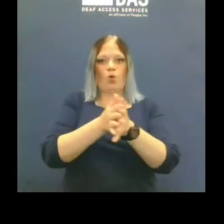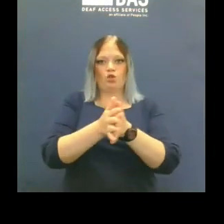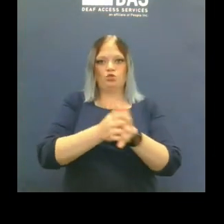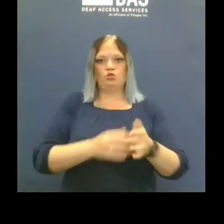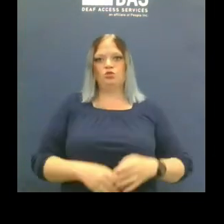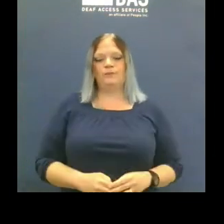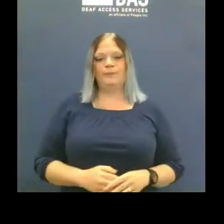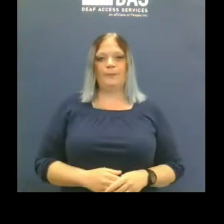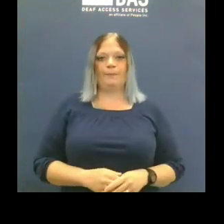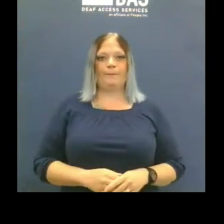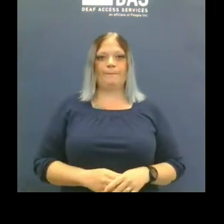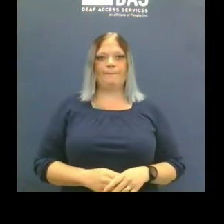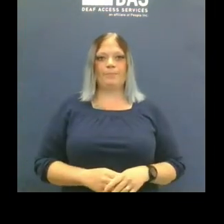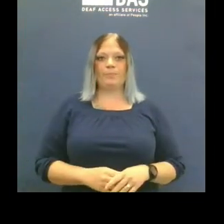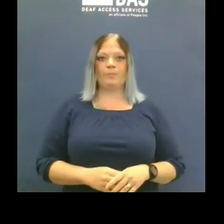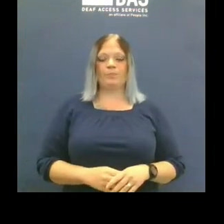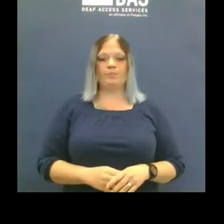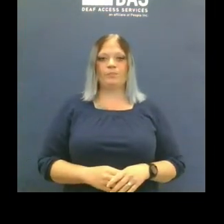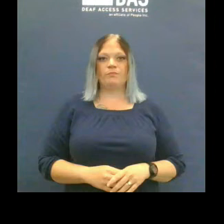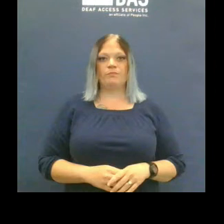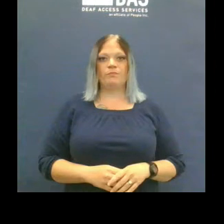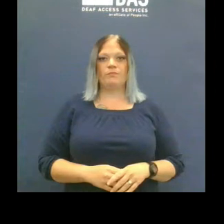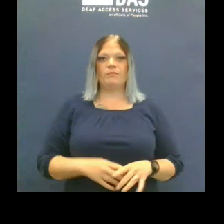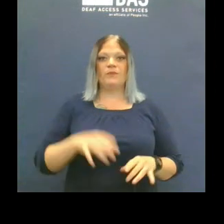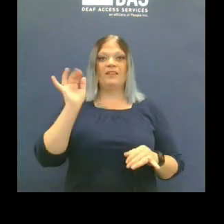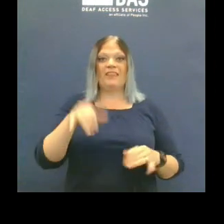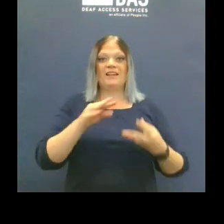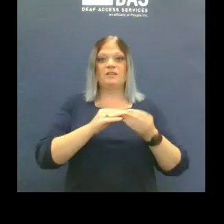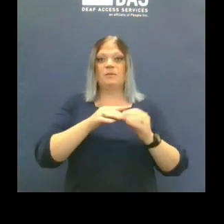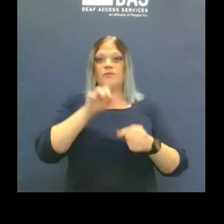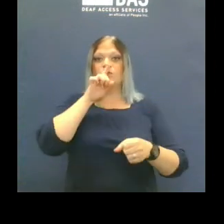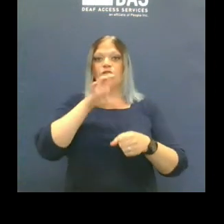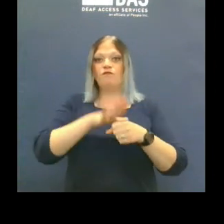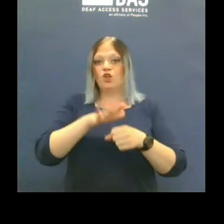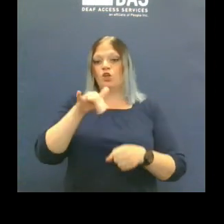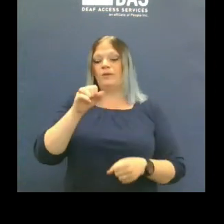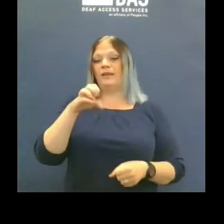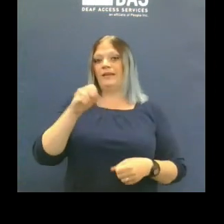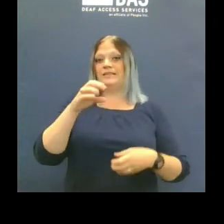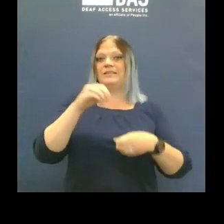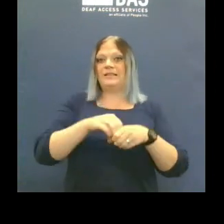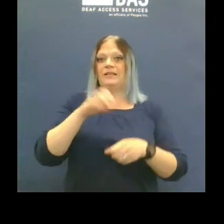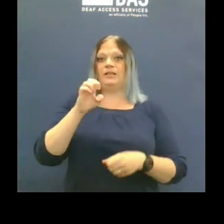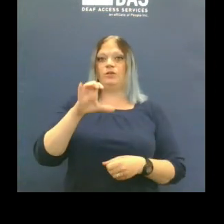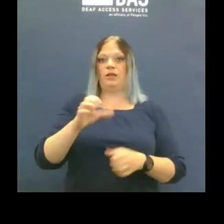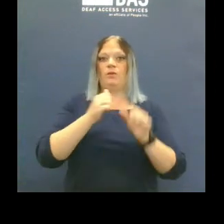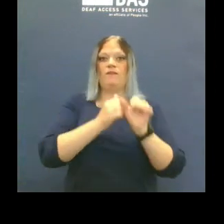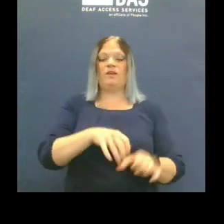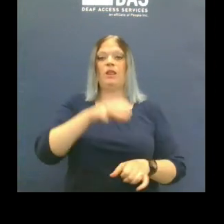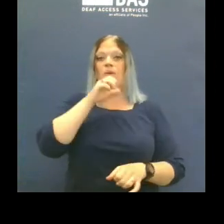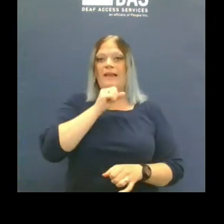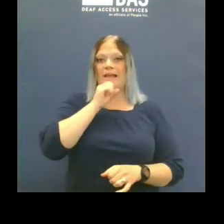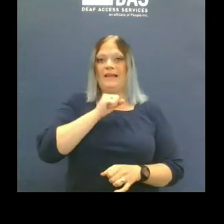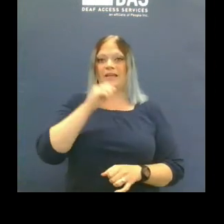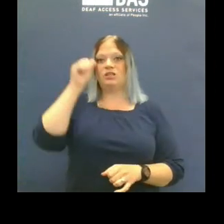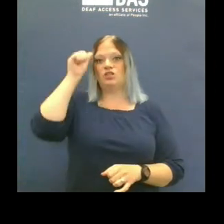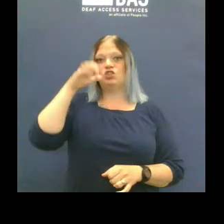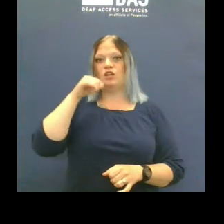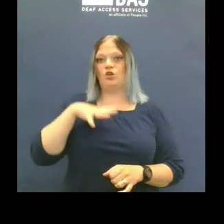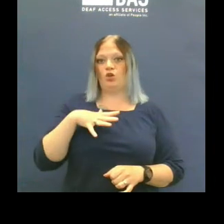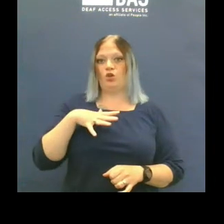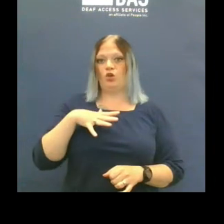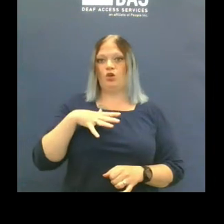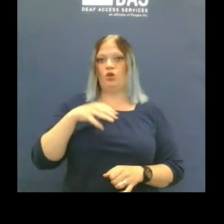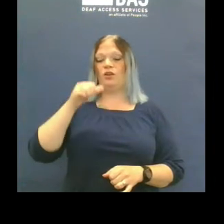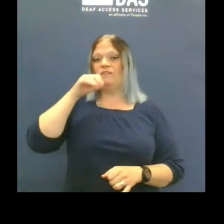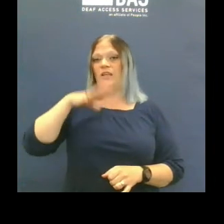hands. This is looking at the number of confirmed cases in Erie County by age and gender, where females